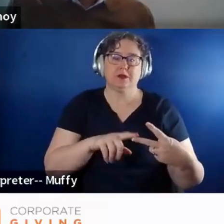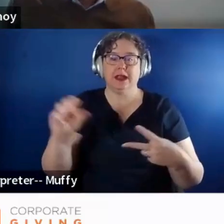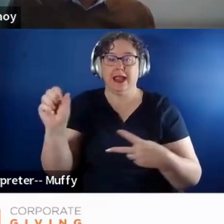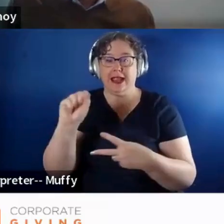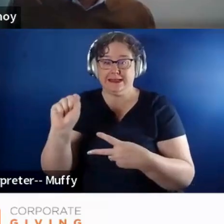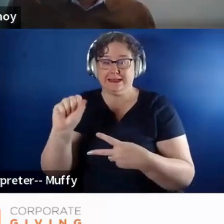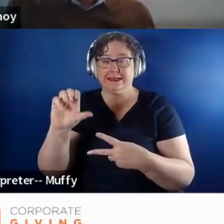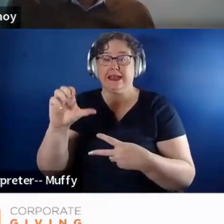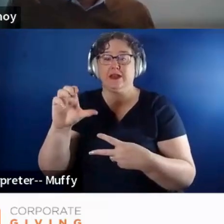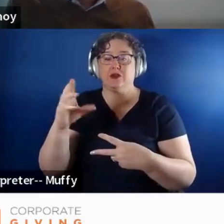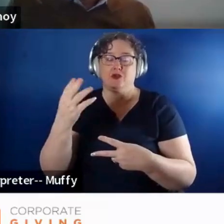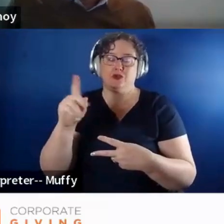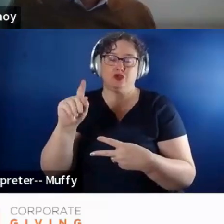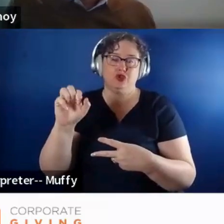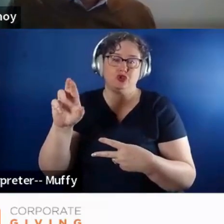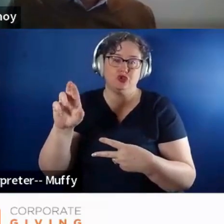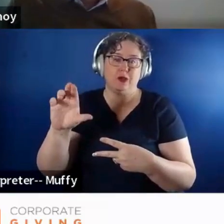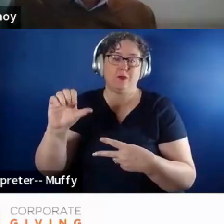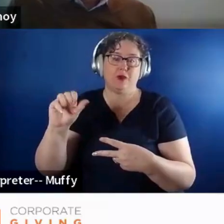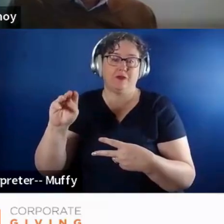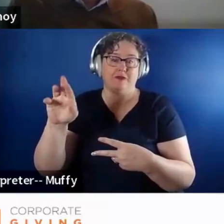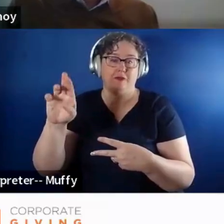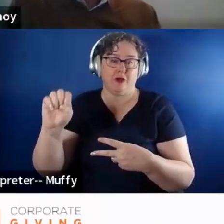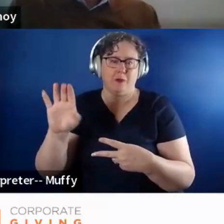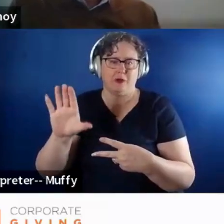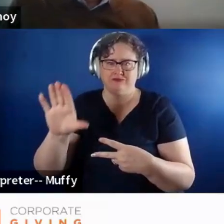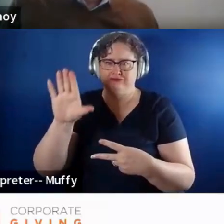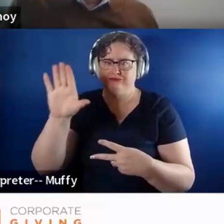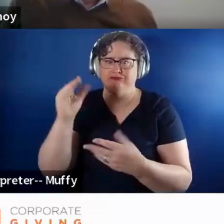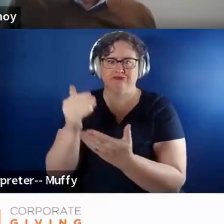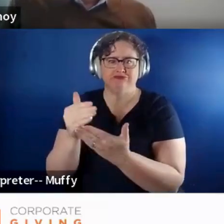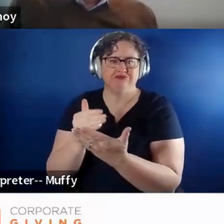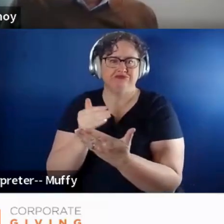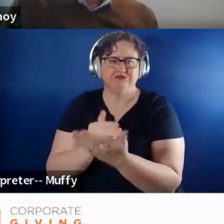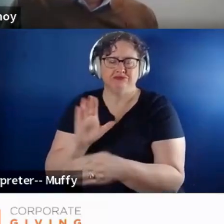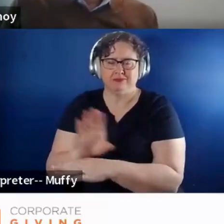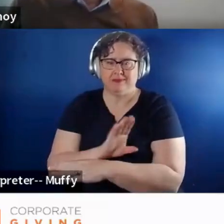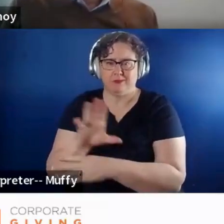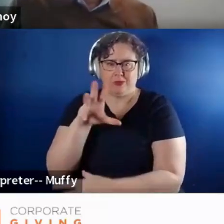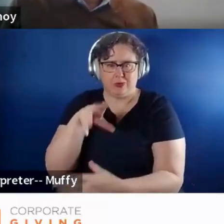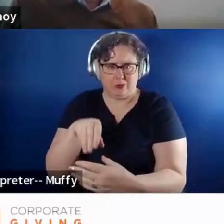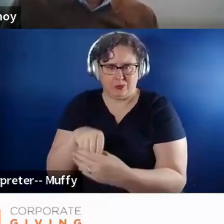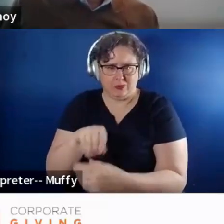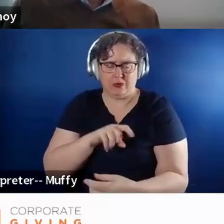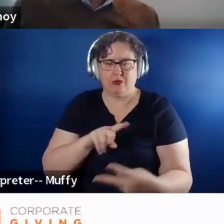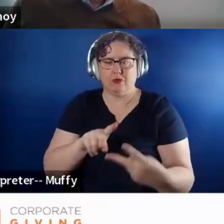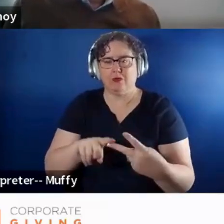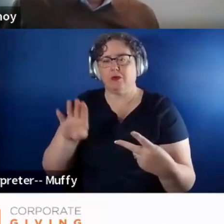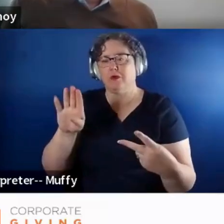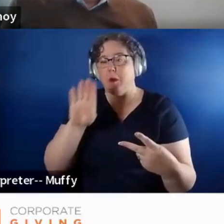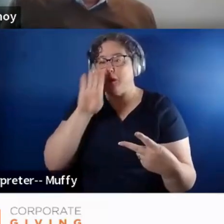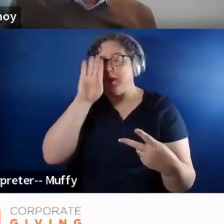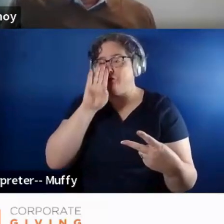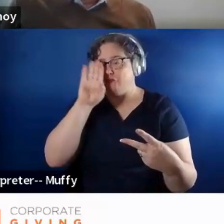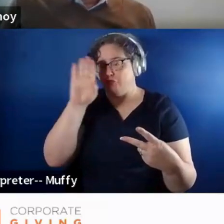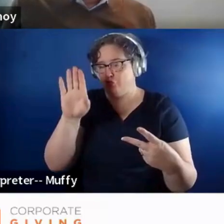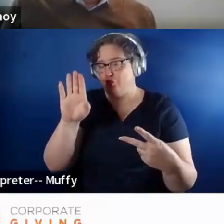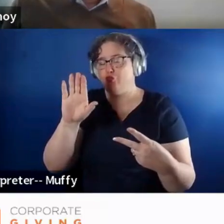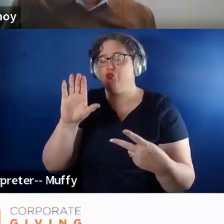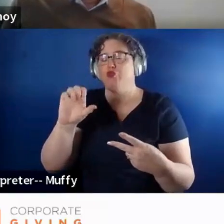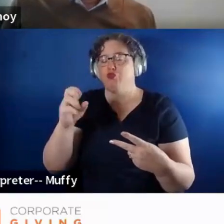of Commerce, and they've got a fabulous roster of businesses who belong. And then the Bellevue Chamber of Commerce. I